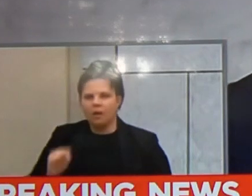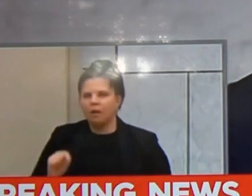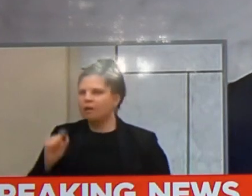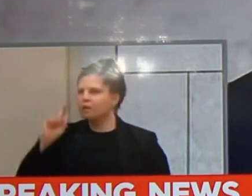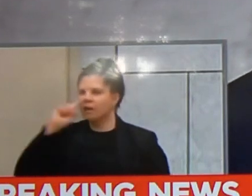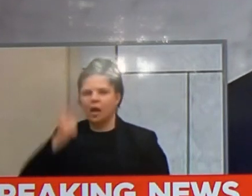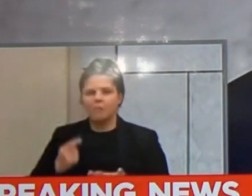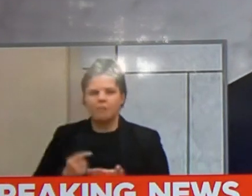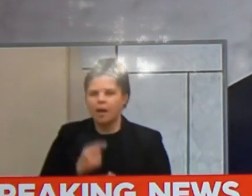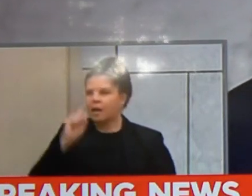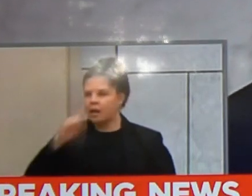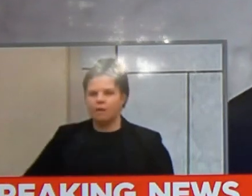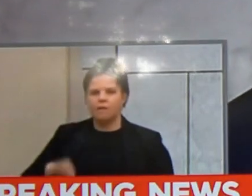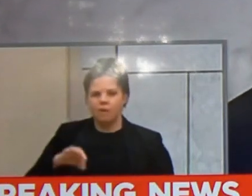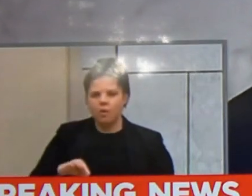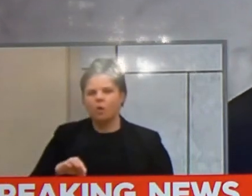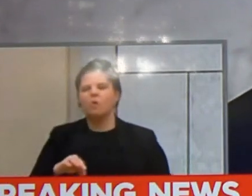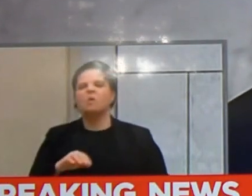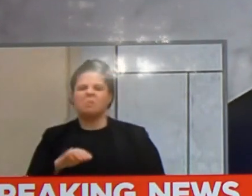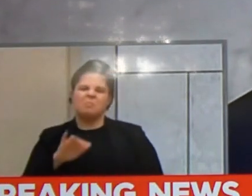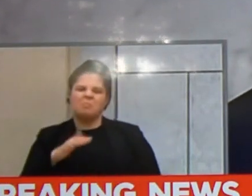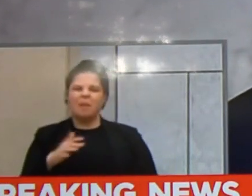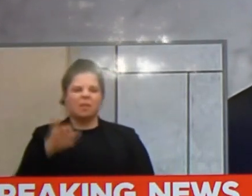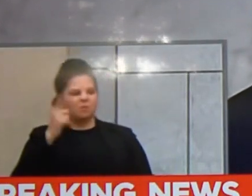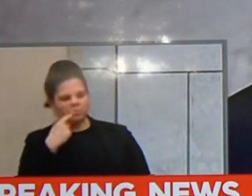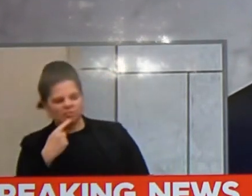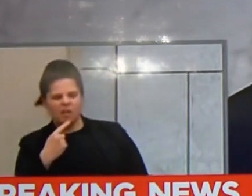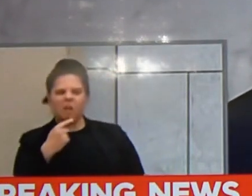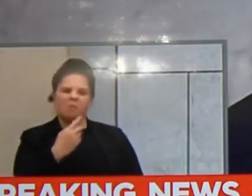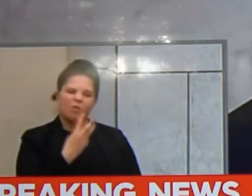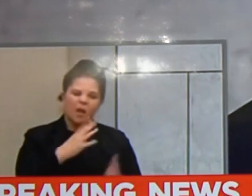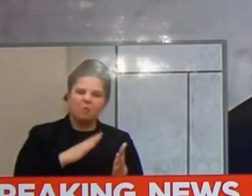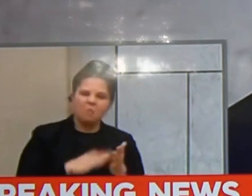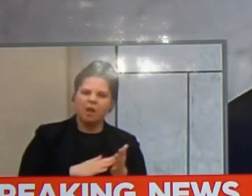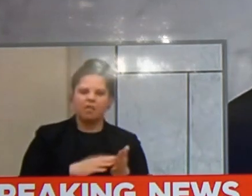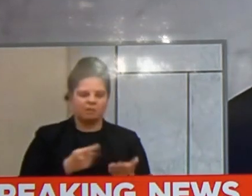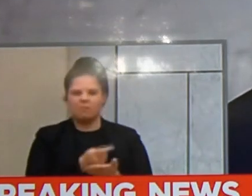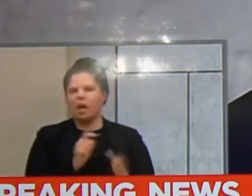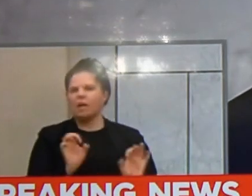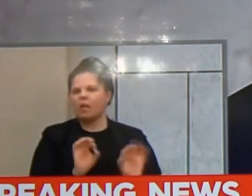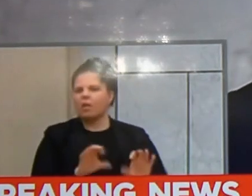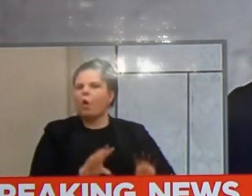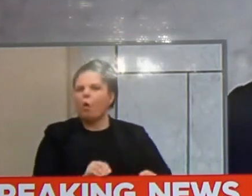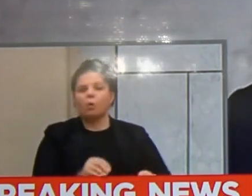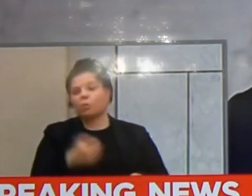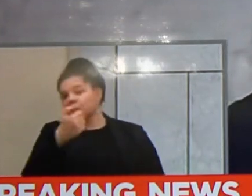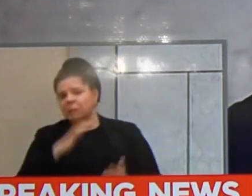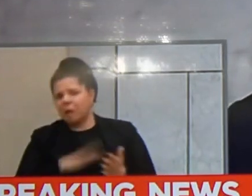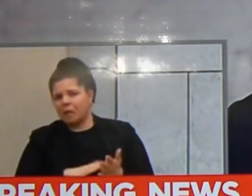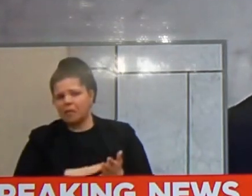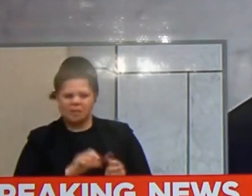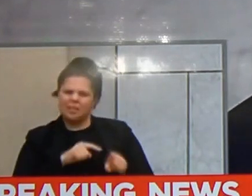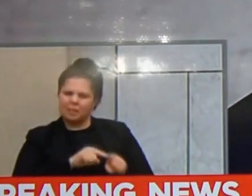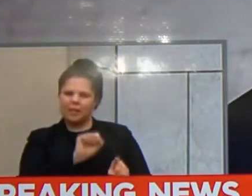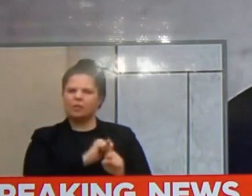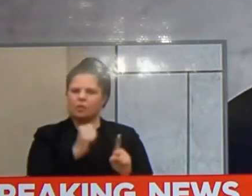lessee, a tenant, would have had to have closed their doors and there's just simply no money coming in, then one way to achieve that is to extend